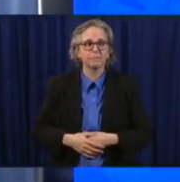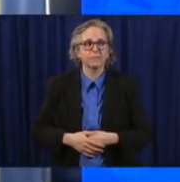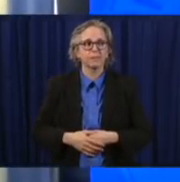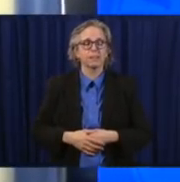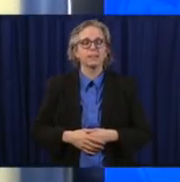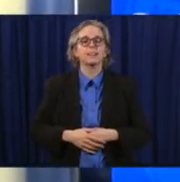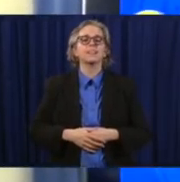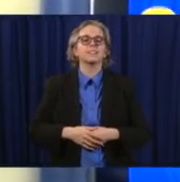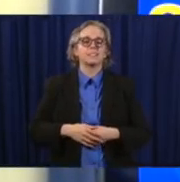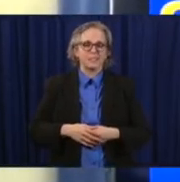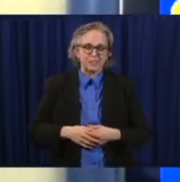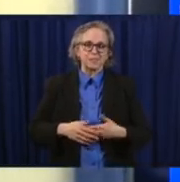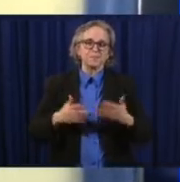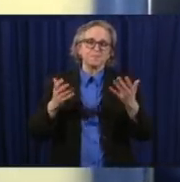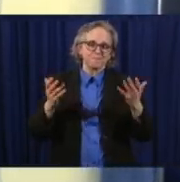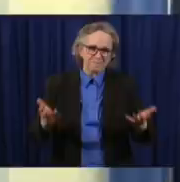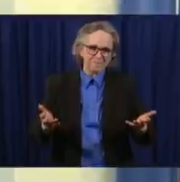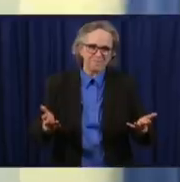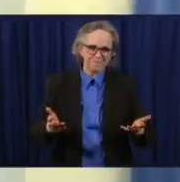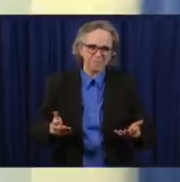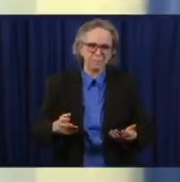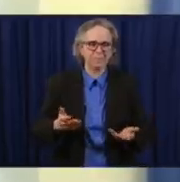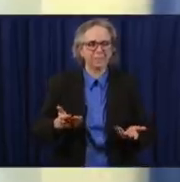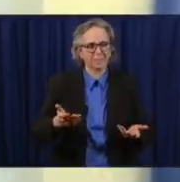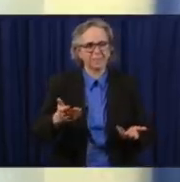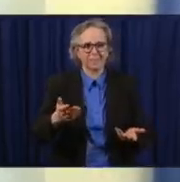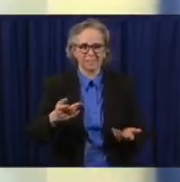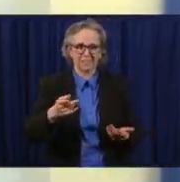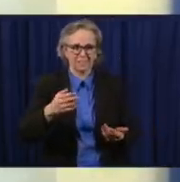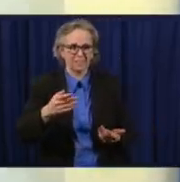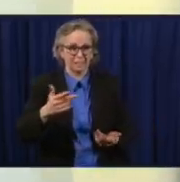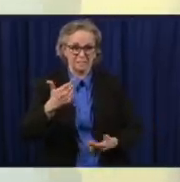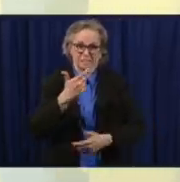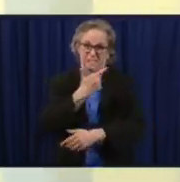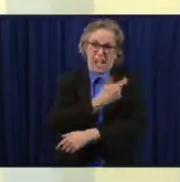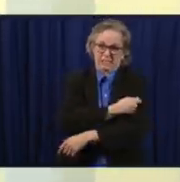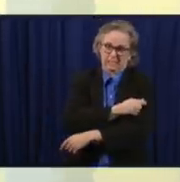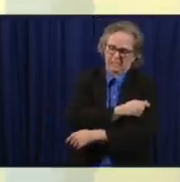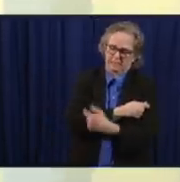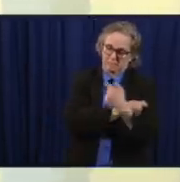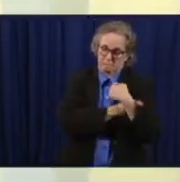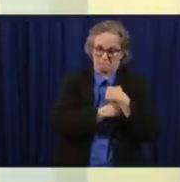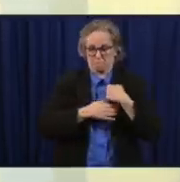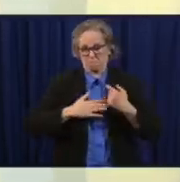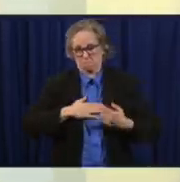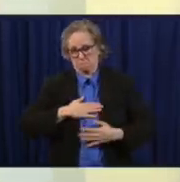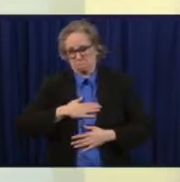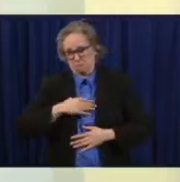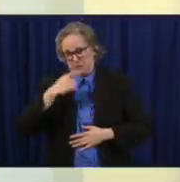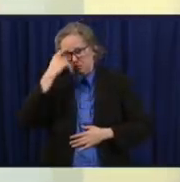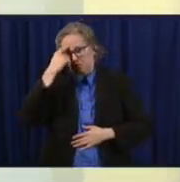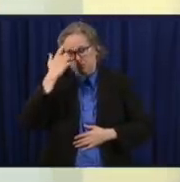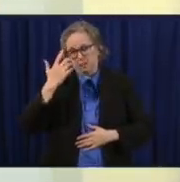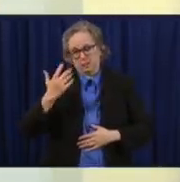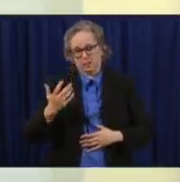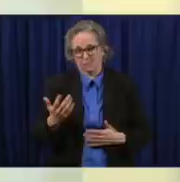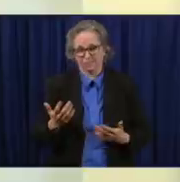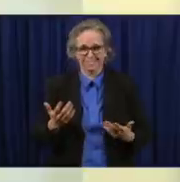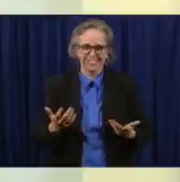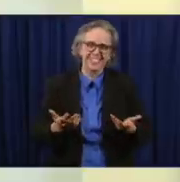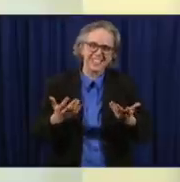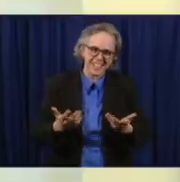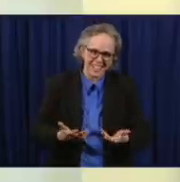Well, Laura, as you know, I think vaccines are something that coronavirus is giving us a